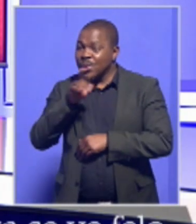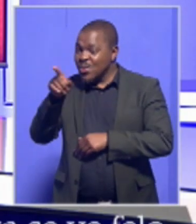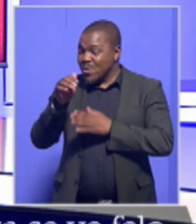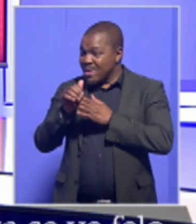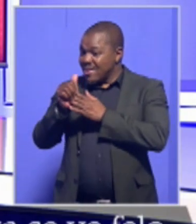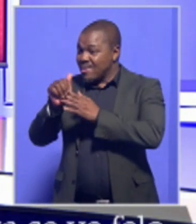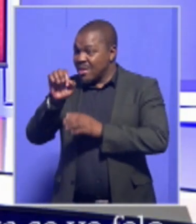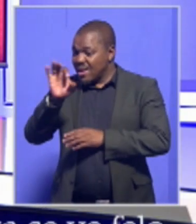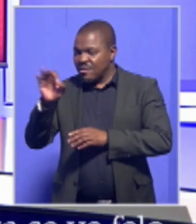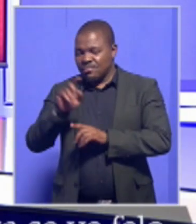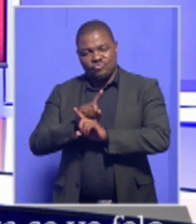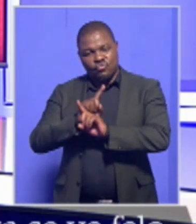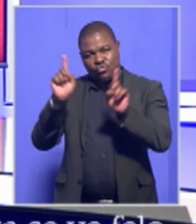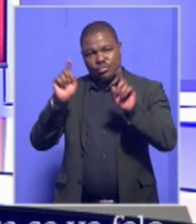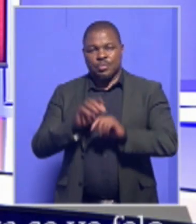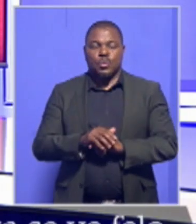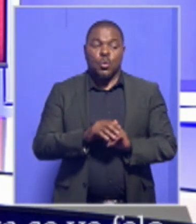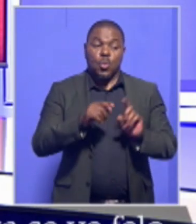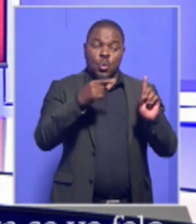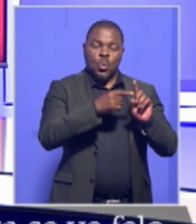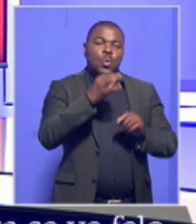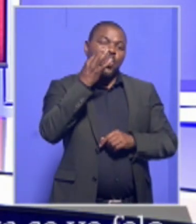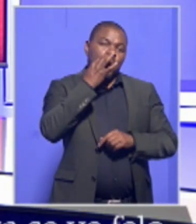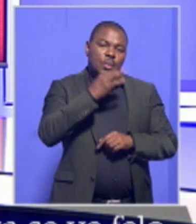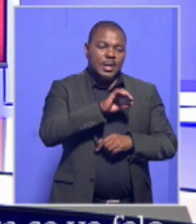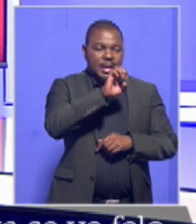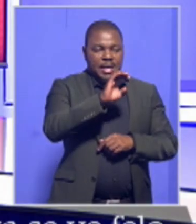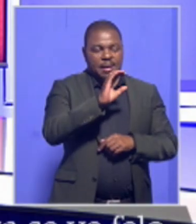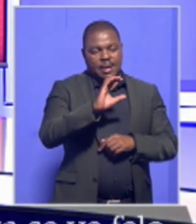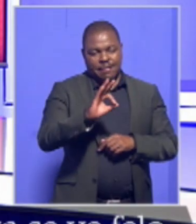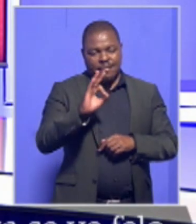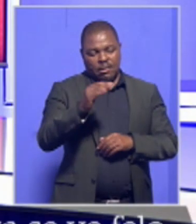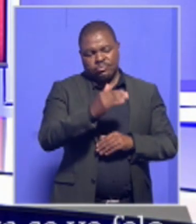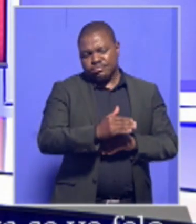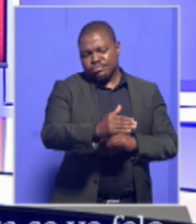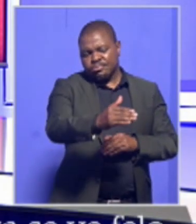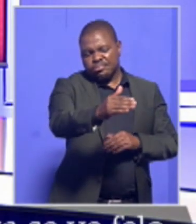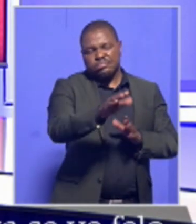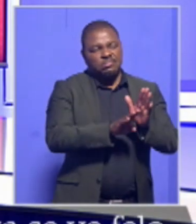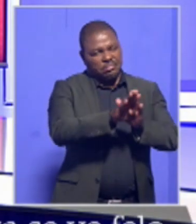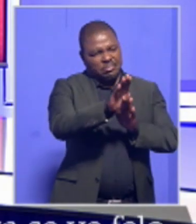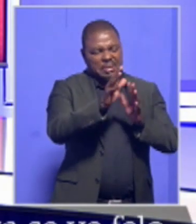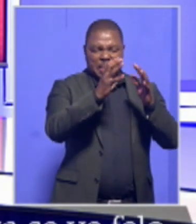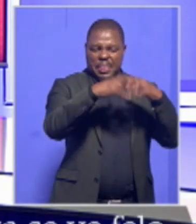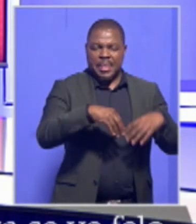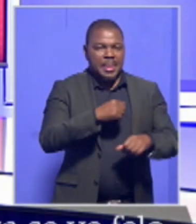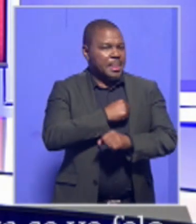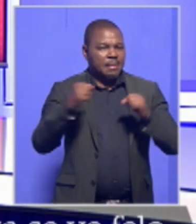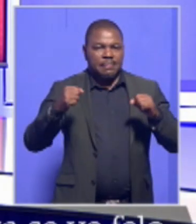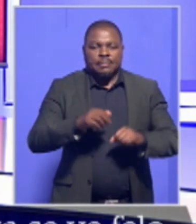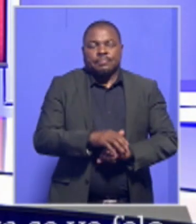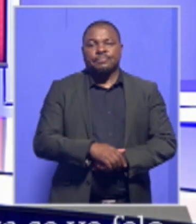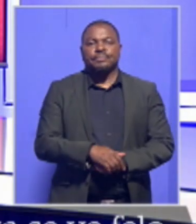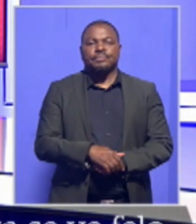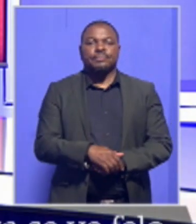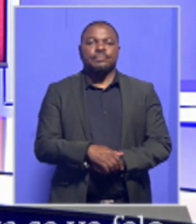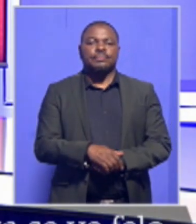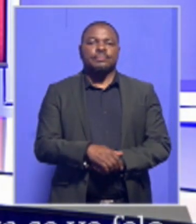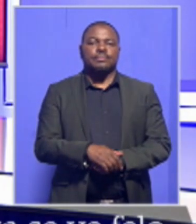wa EFF. O re EFF e tlo ba gona nako e telele le gona mokgatlo wa gabo ga o ye